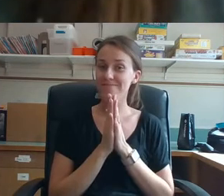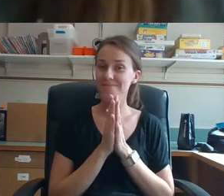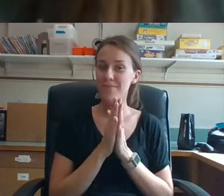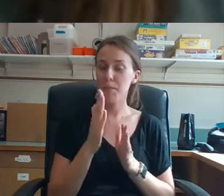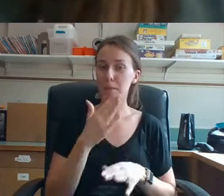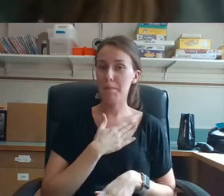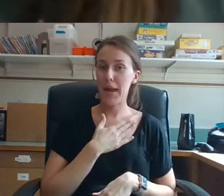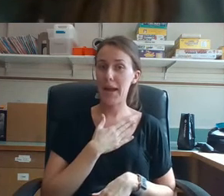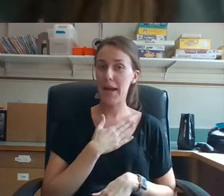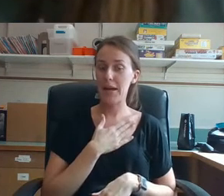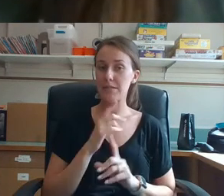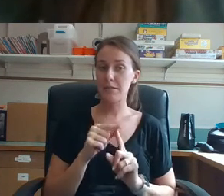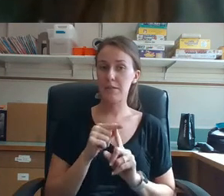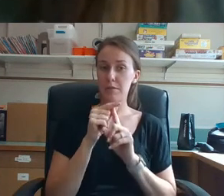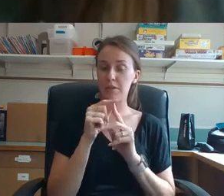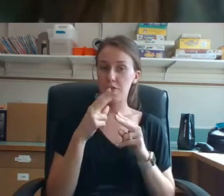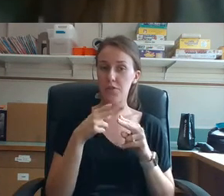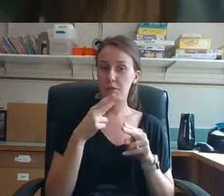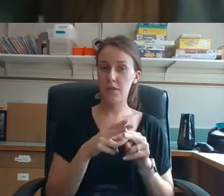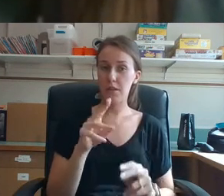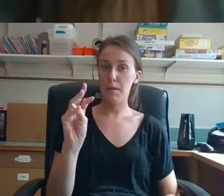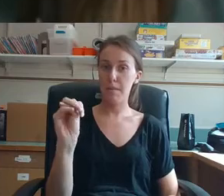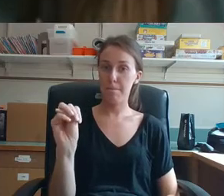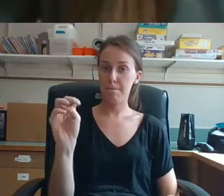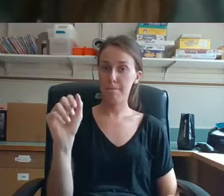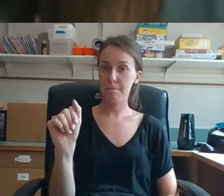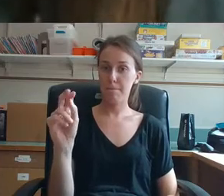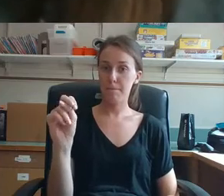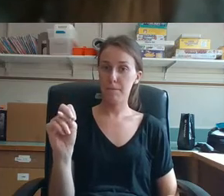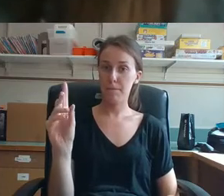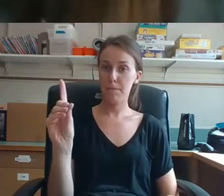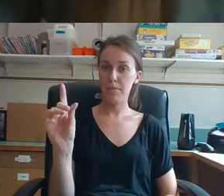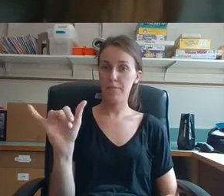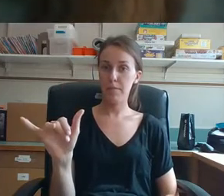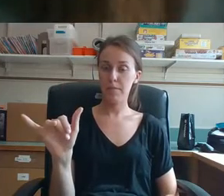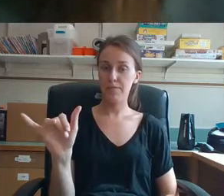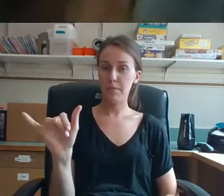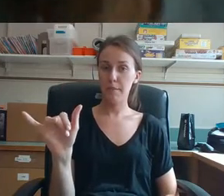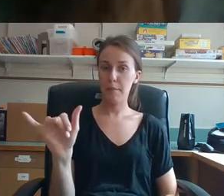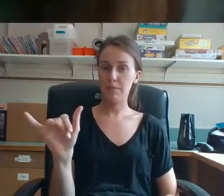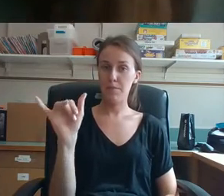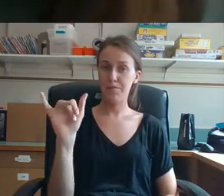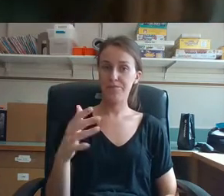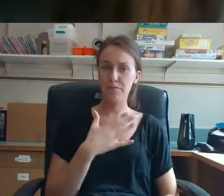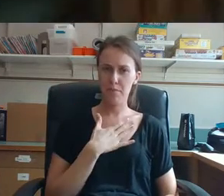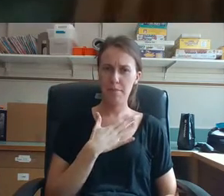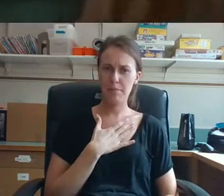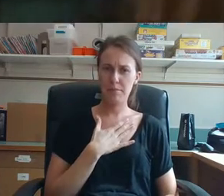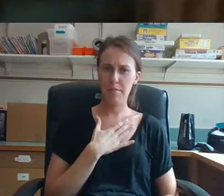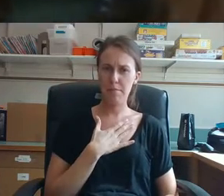My nickname growing up was Mandy because it's short for Amanda. So that was my